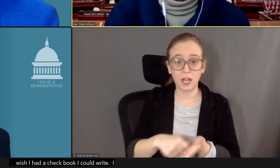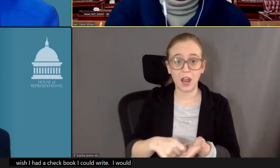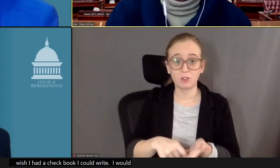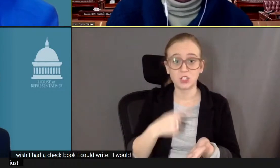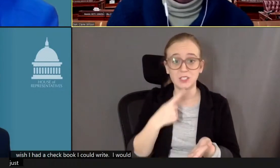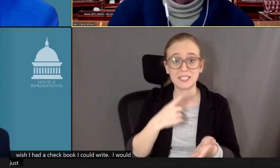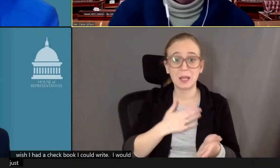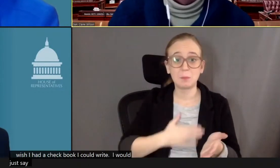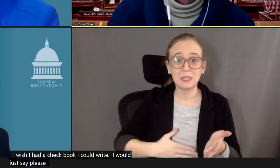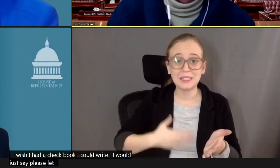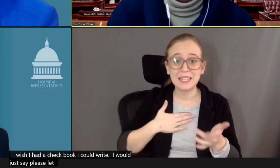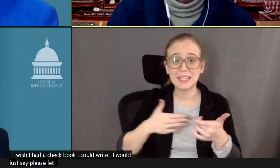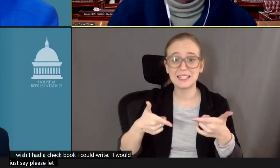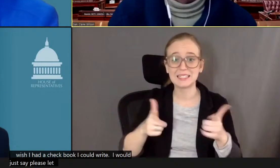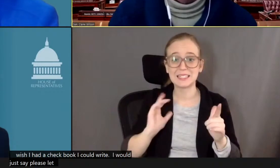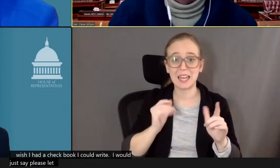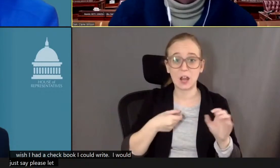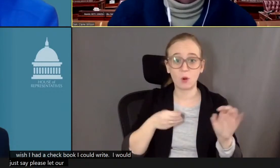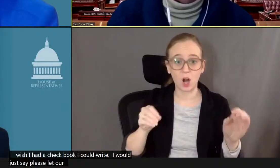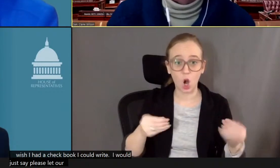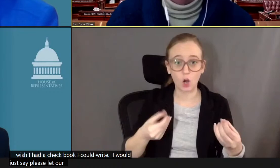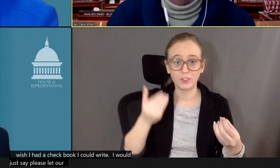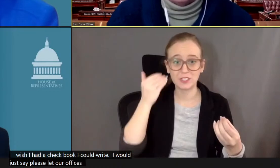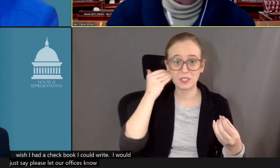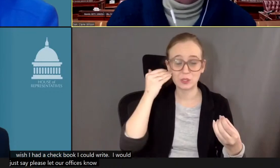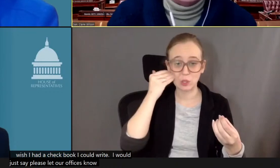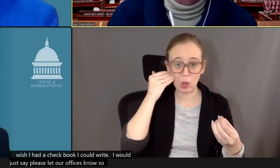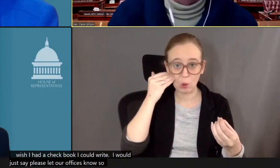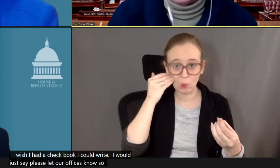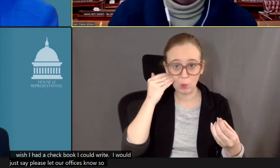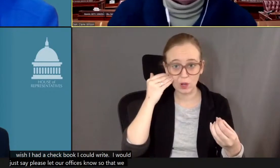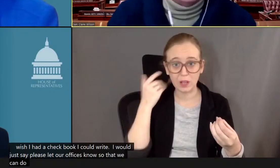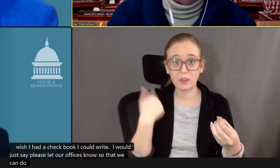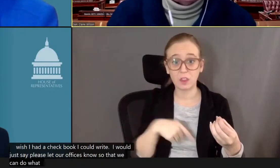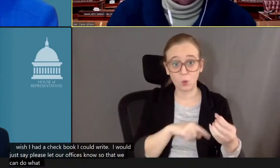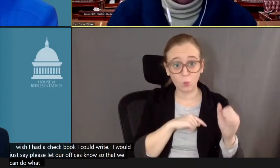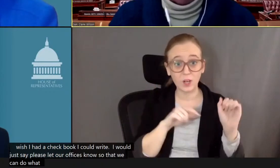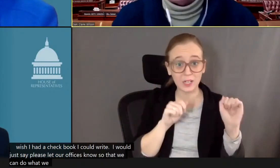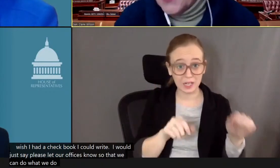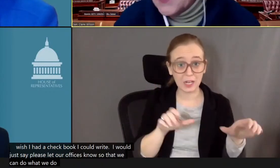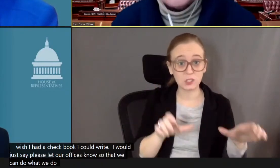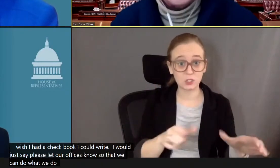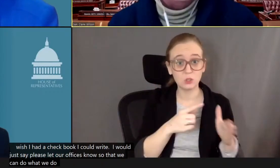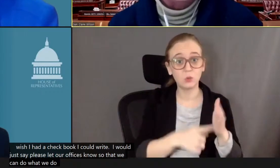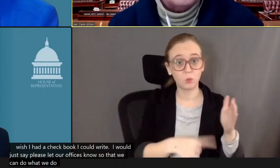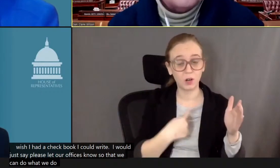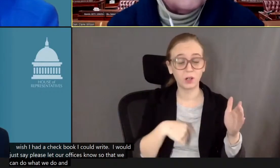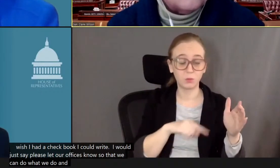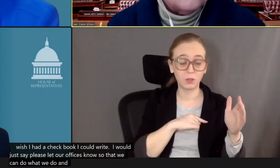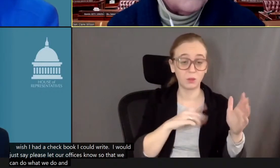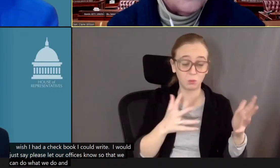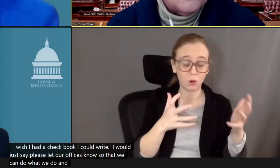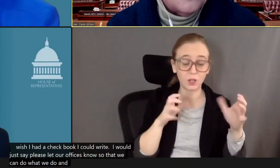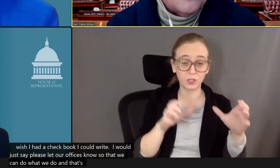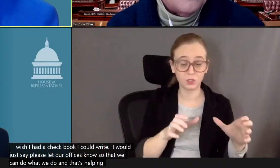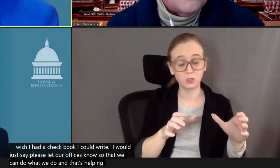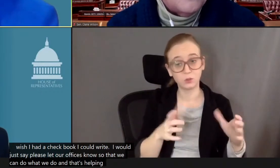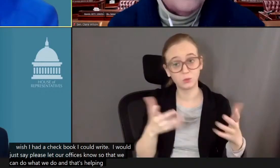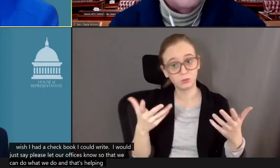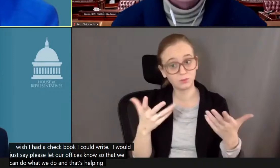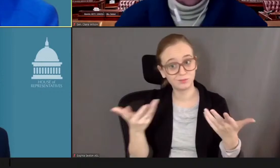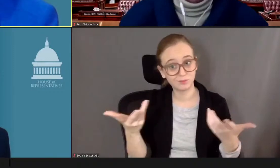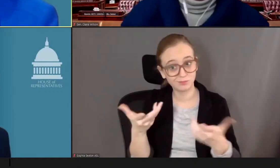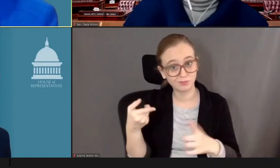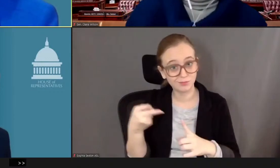our offices know so that we can do what we do, and that's help our constituents. And that